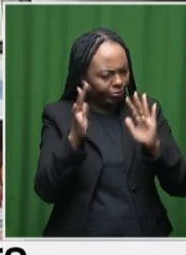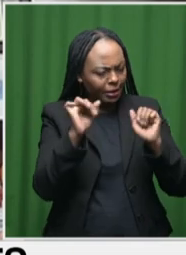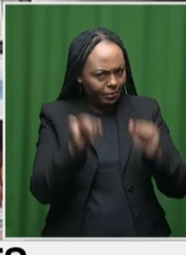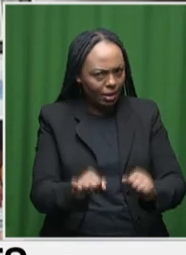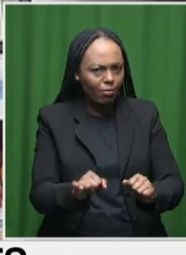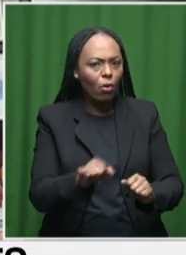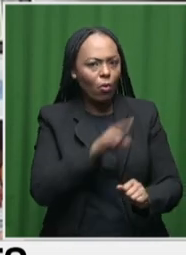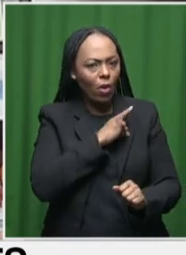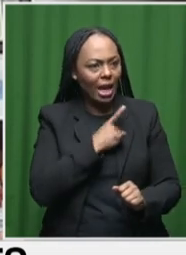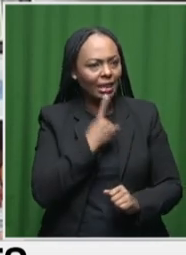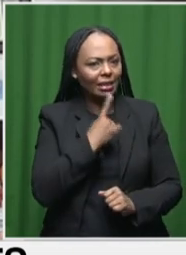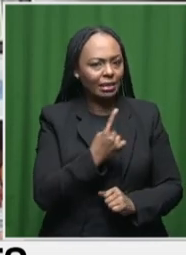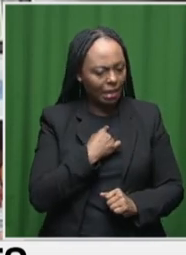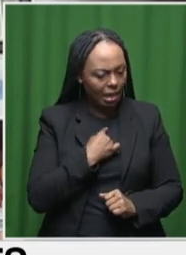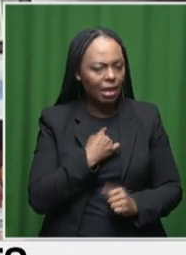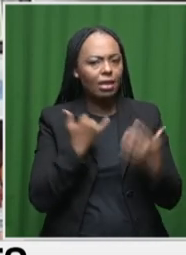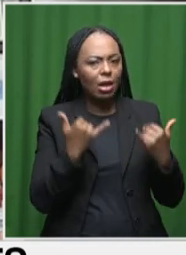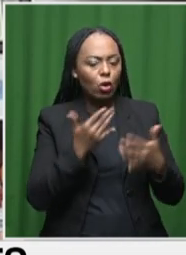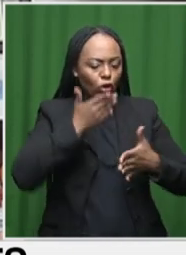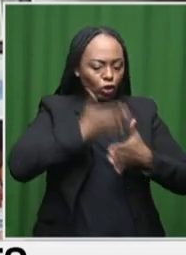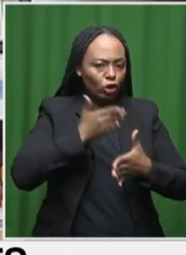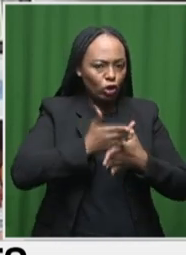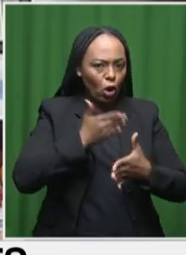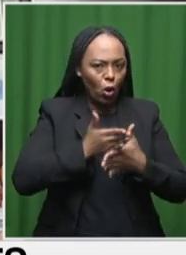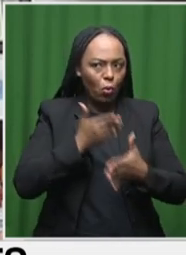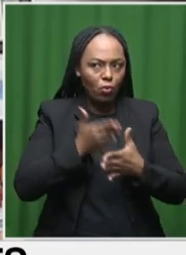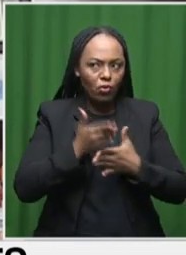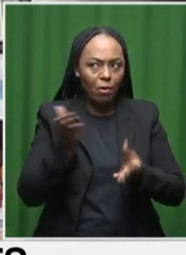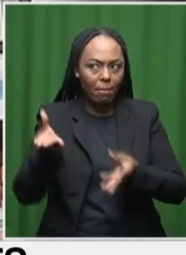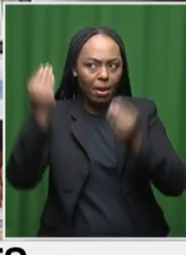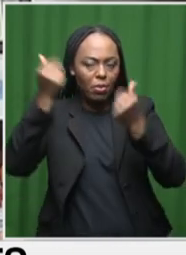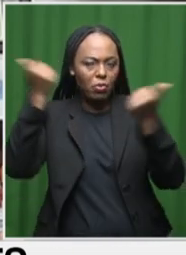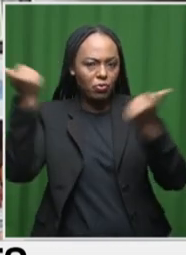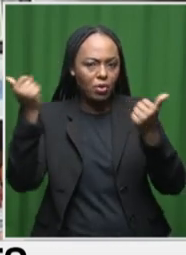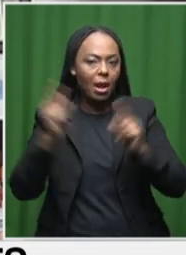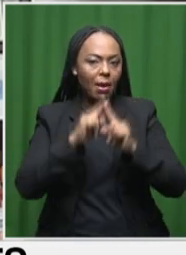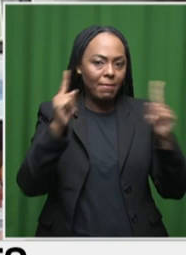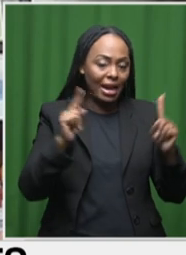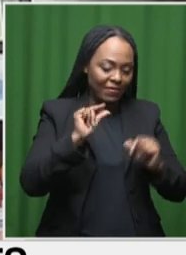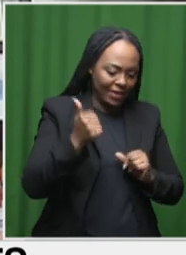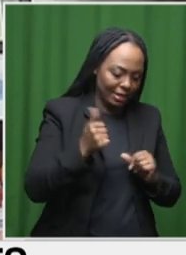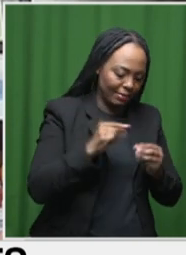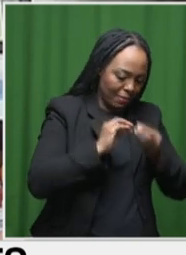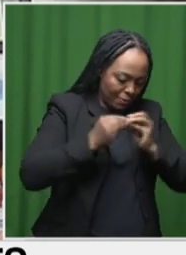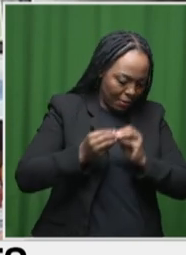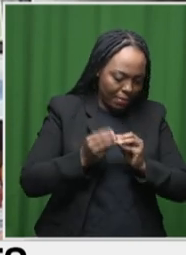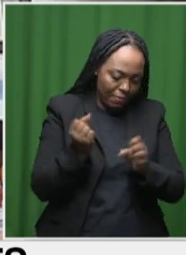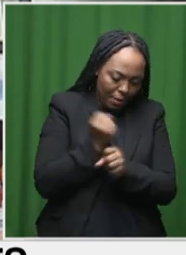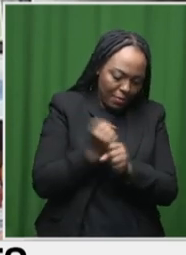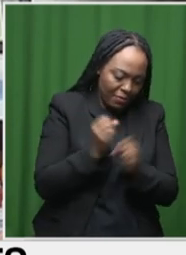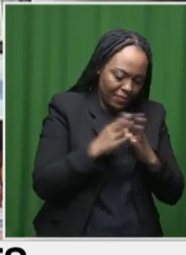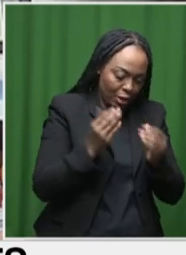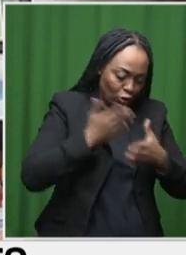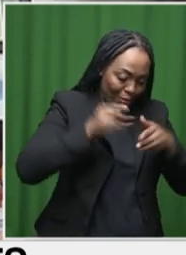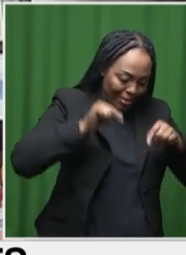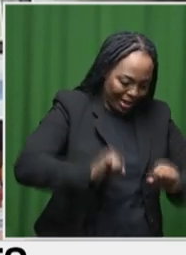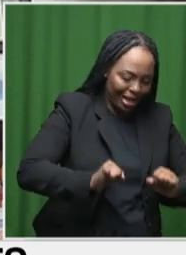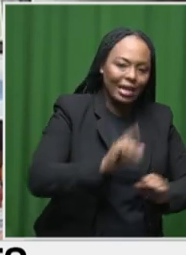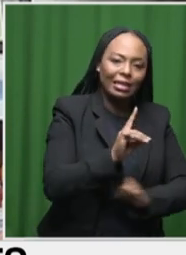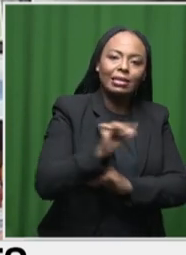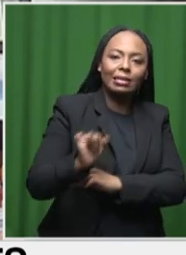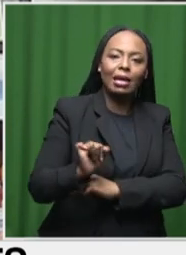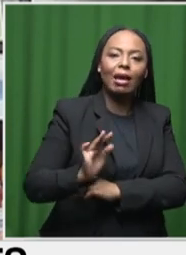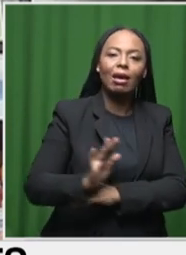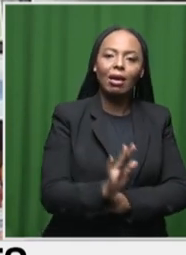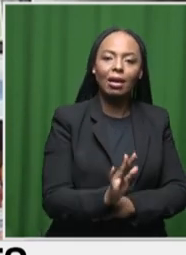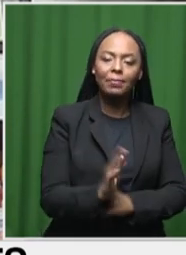for saying, I took on this job, I will complete it. So we did know a number of months ago, she did inform us that she would be, you know, keen to take